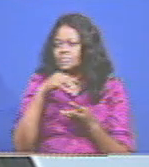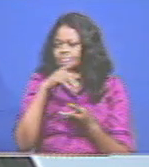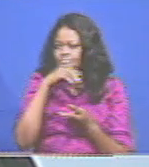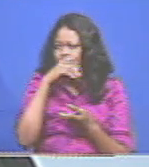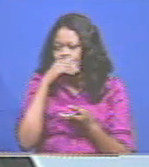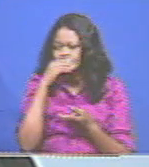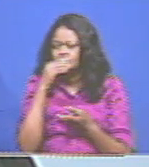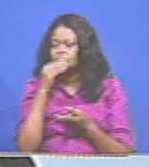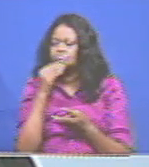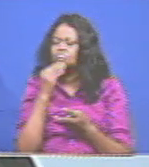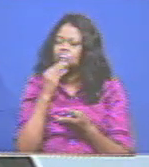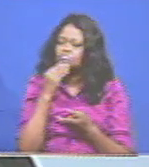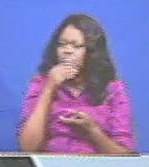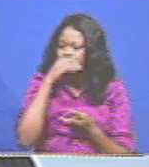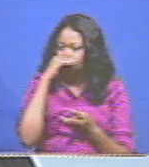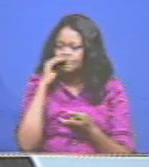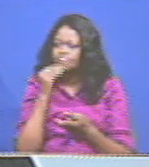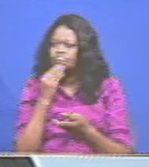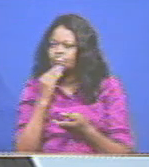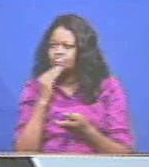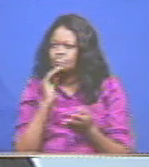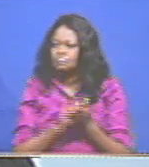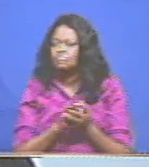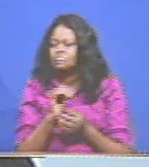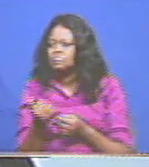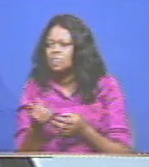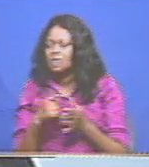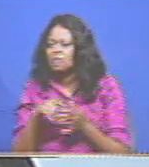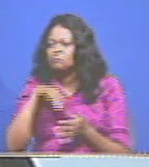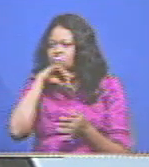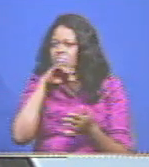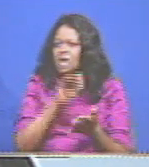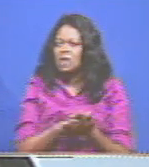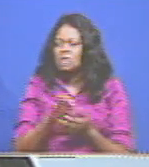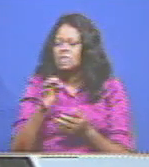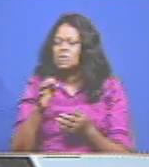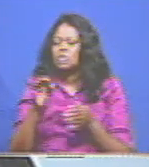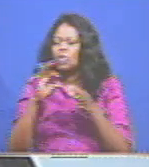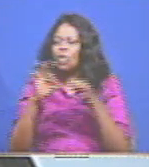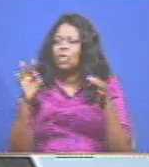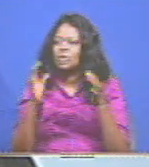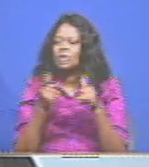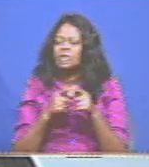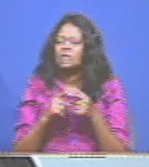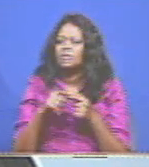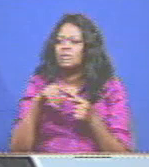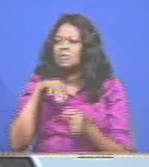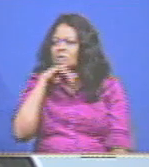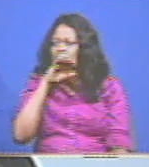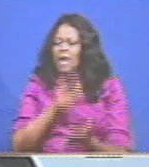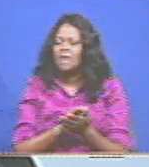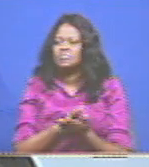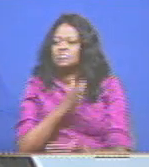So then Raila and mm-hmm. then the Raila and NASA. Yes. So they have all been